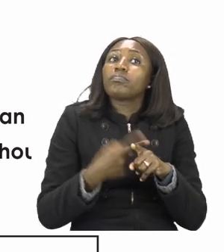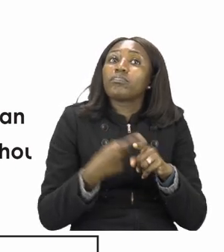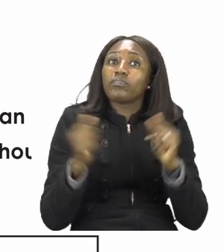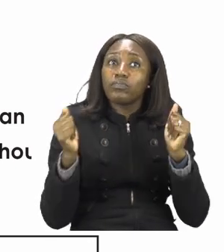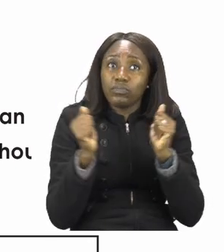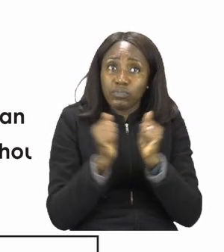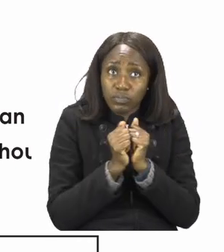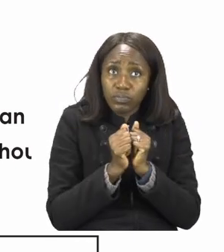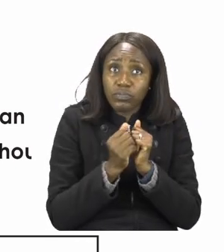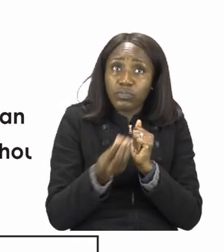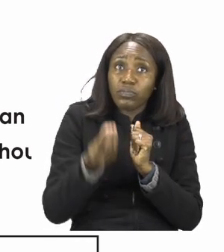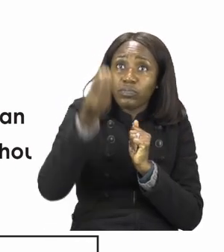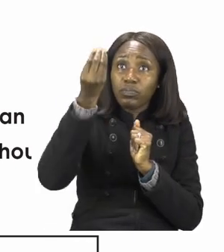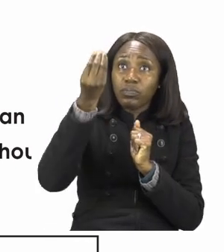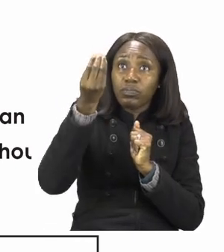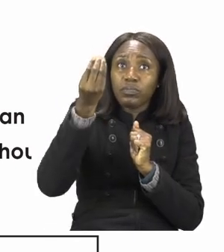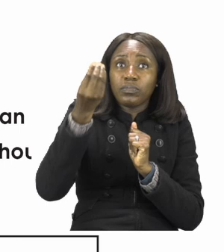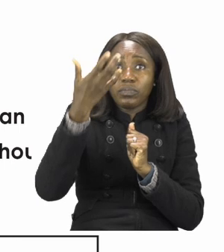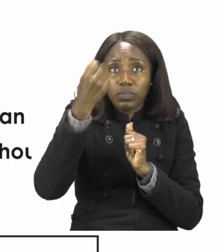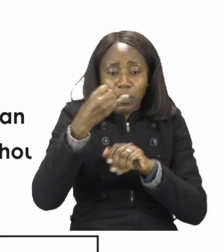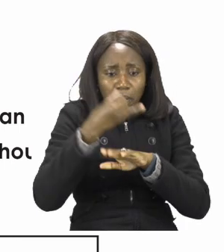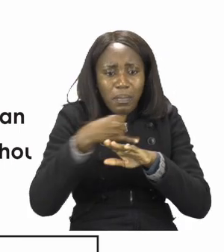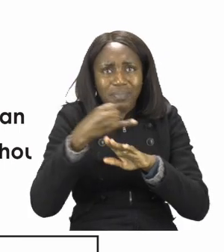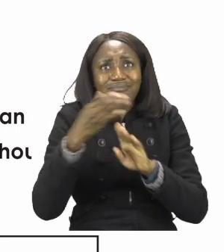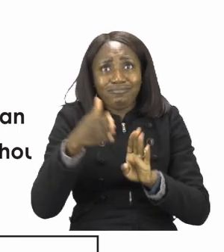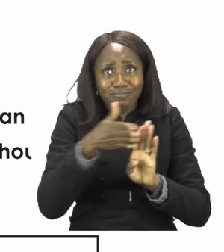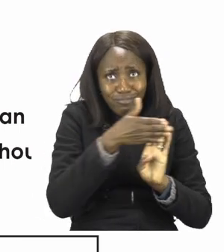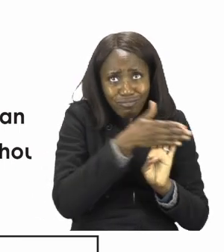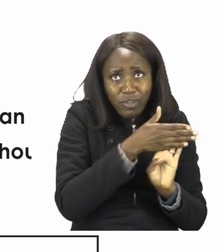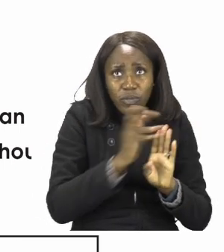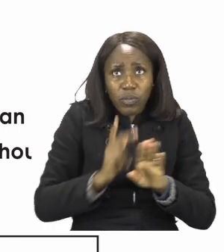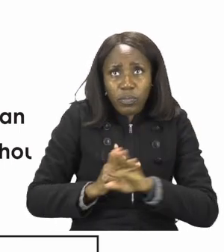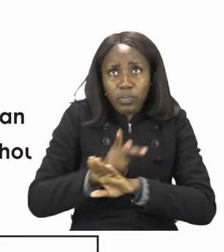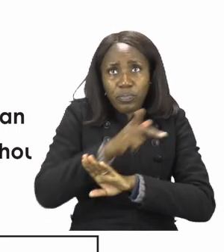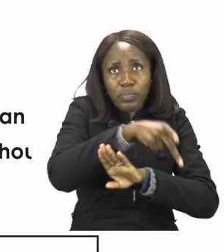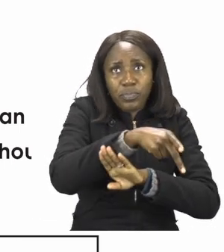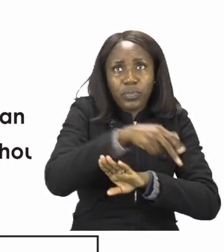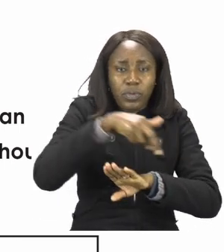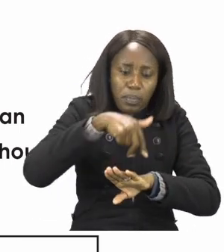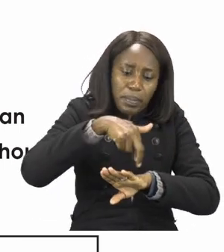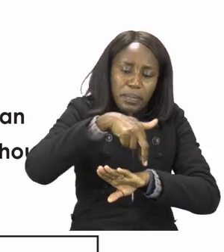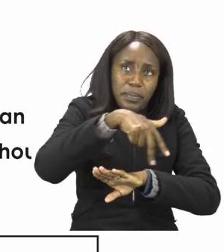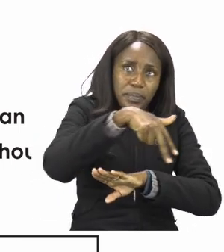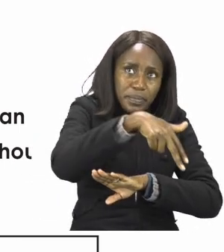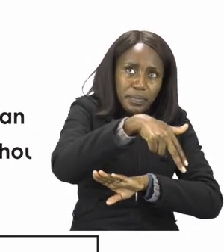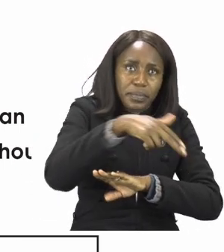adult and find a safe place to cross.